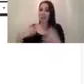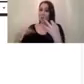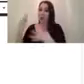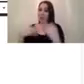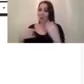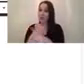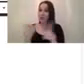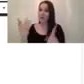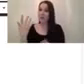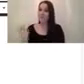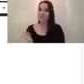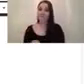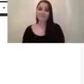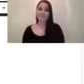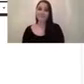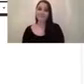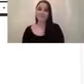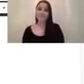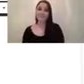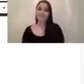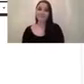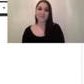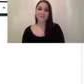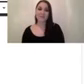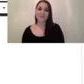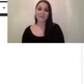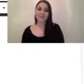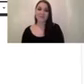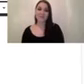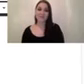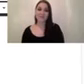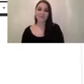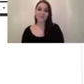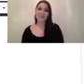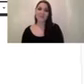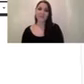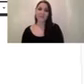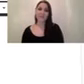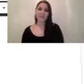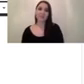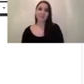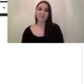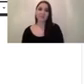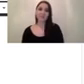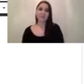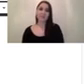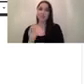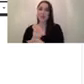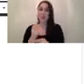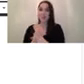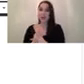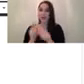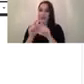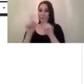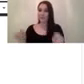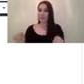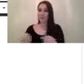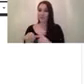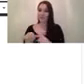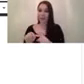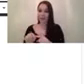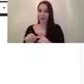Yeah, but we're talking about frame rates higher than 1000 for typical